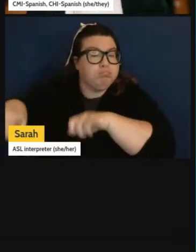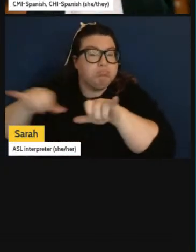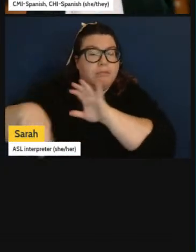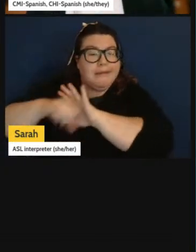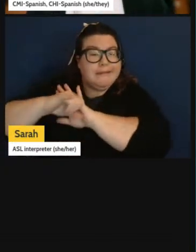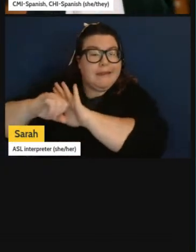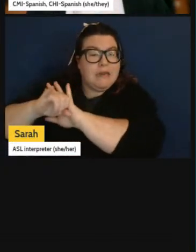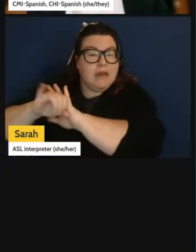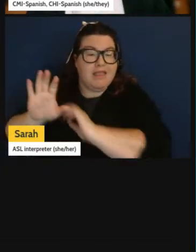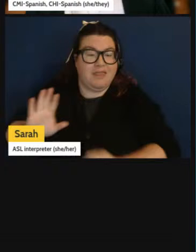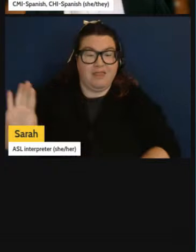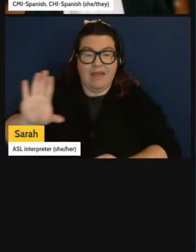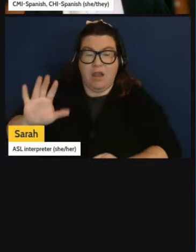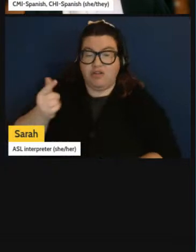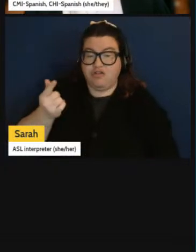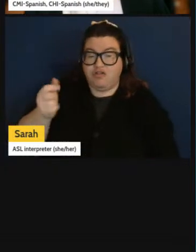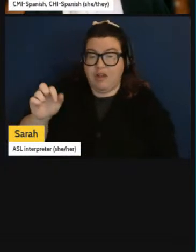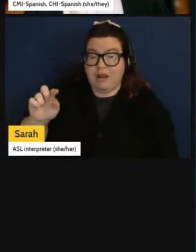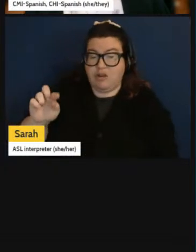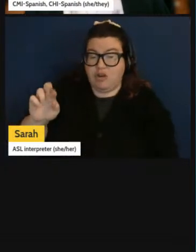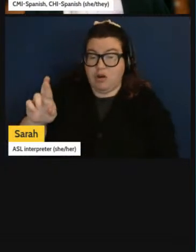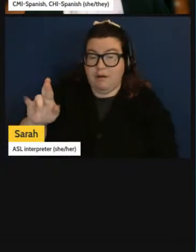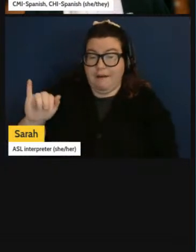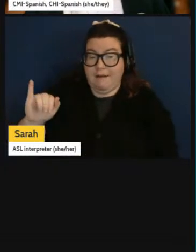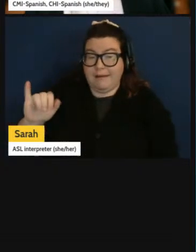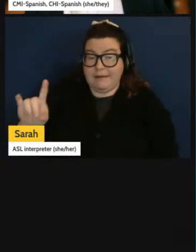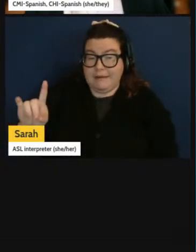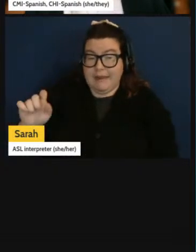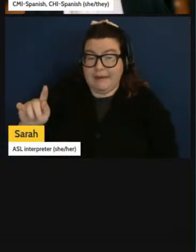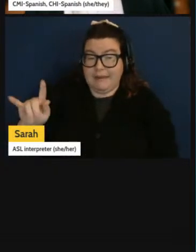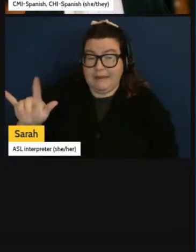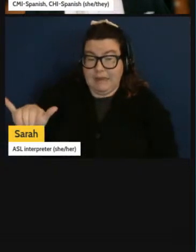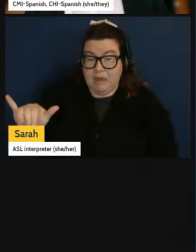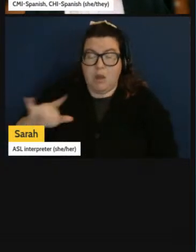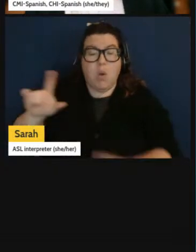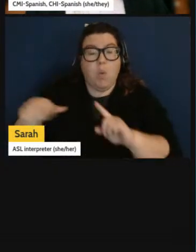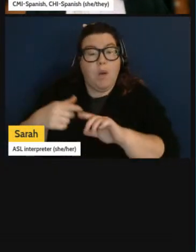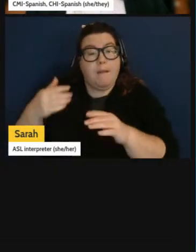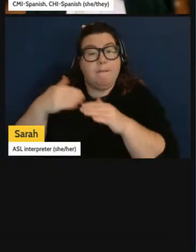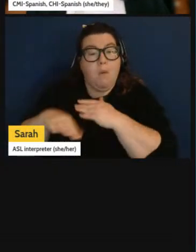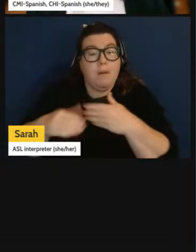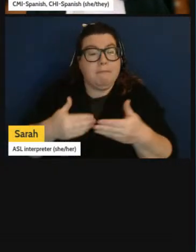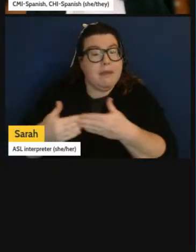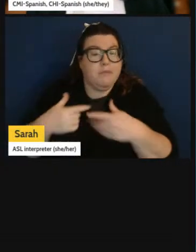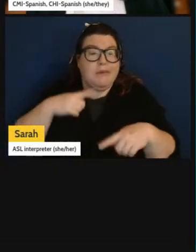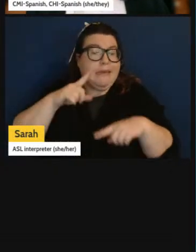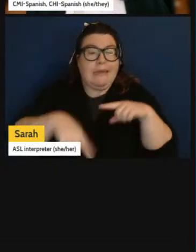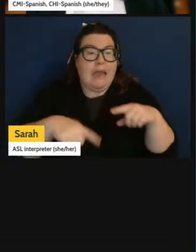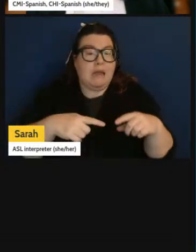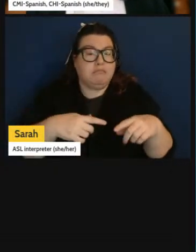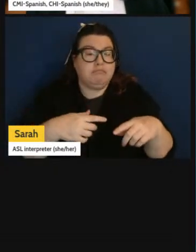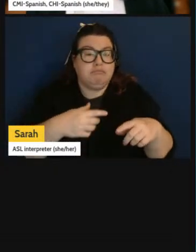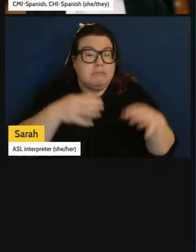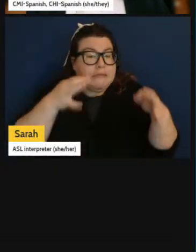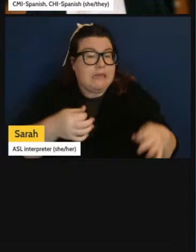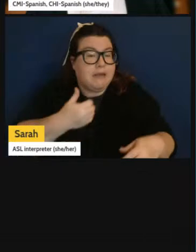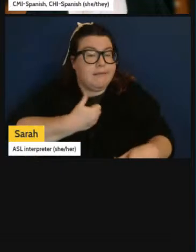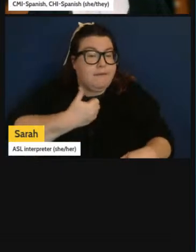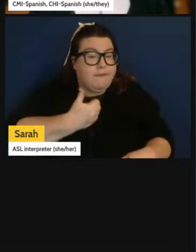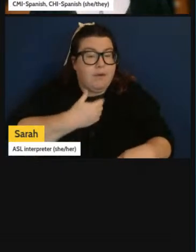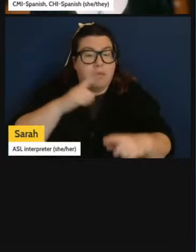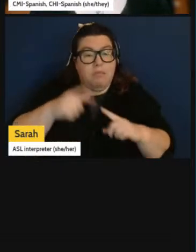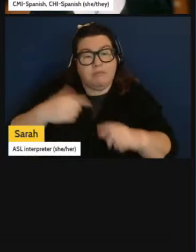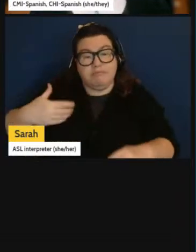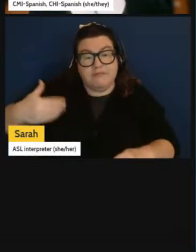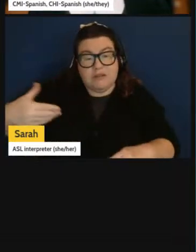their gender identity. So as I explained before, when we're babies, we can't really speak up for ourselves, but at a certain